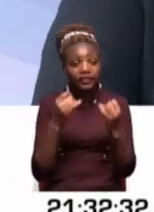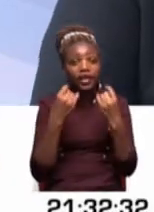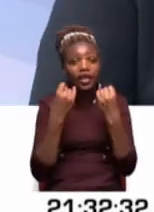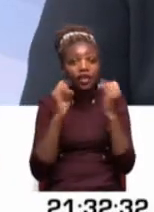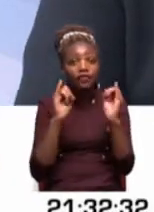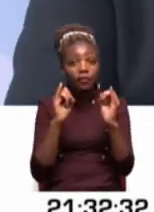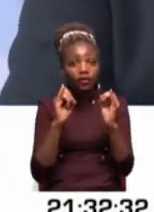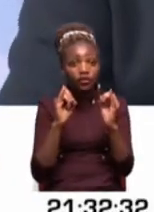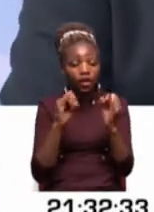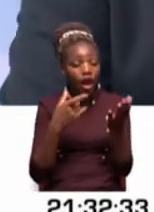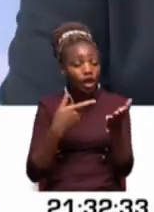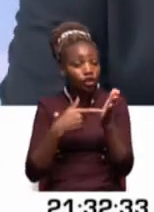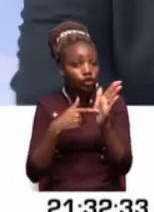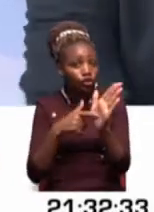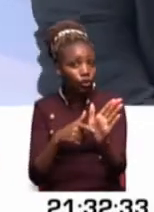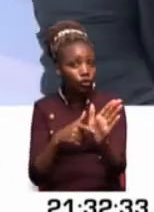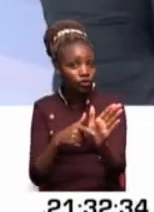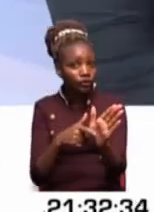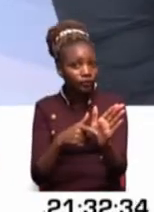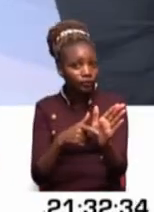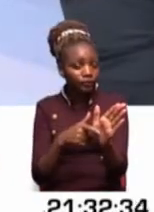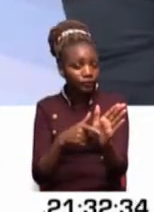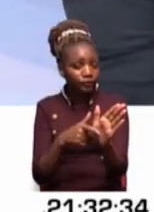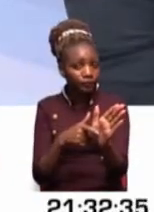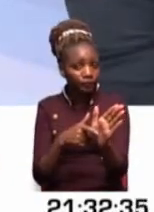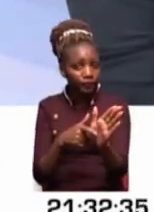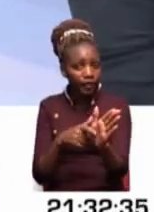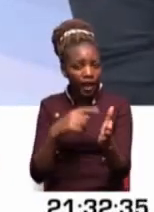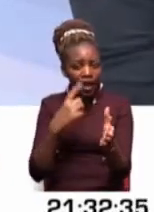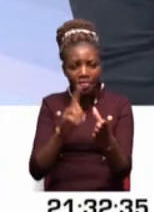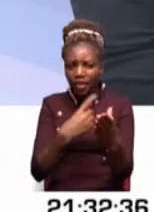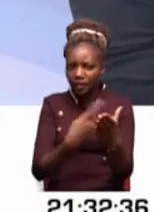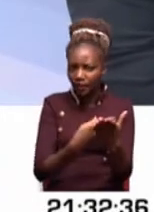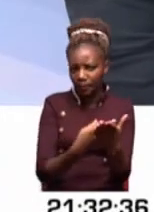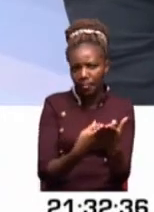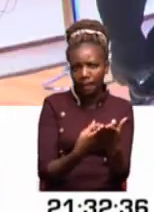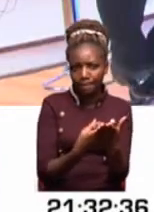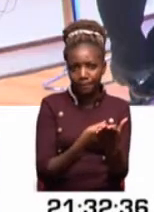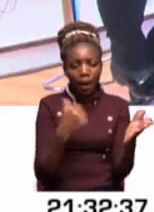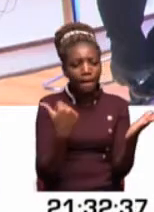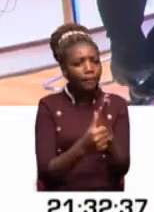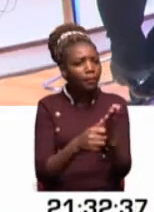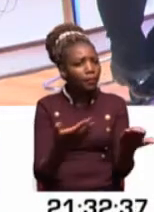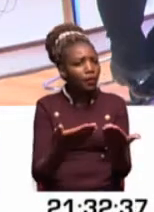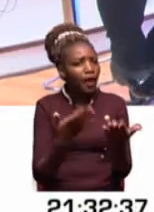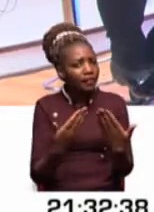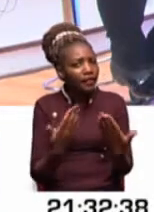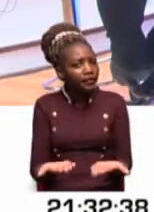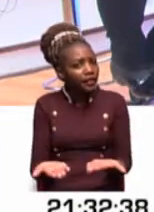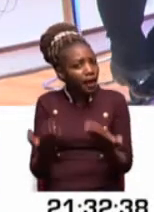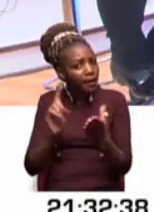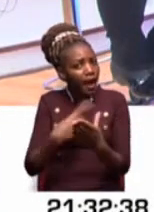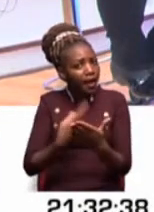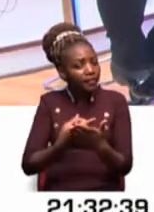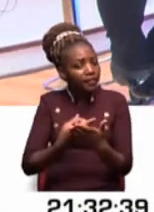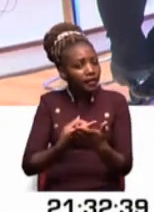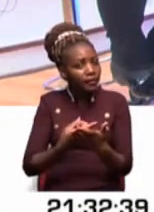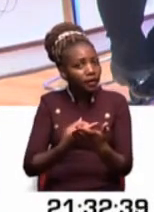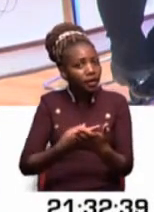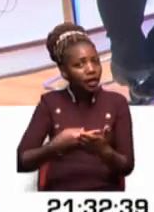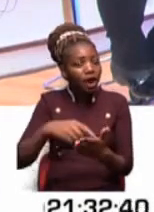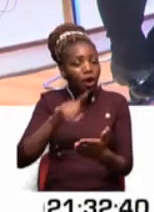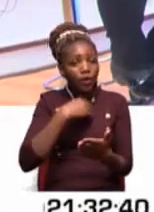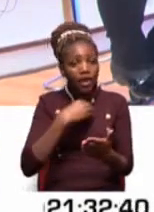that data. Is it not an irony then that things are improving at the same time? It seems as though there is a double-edged